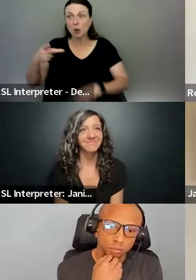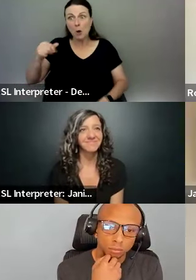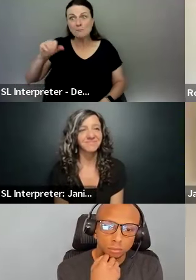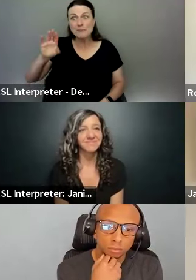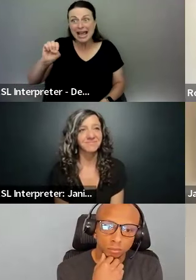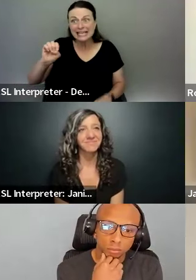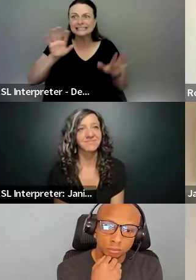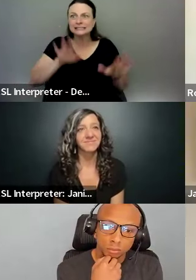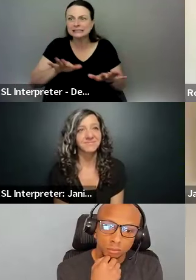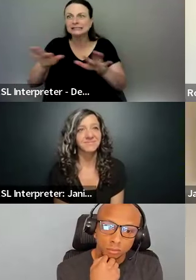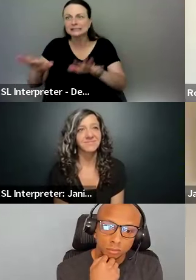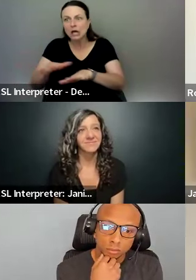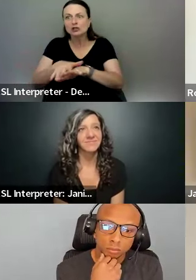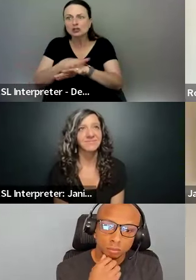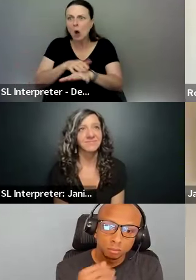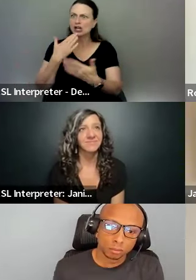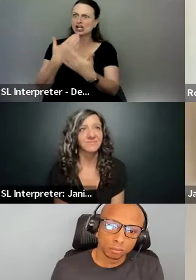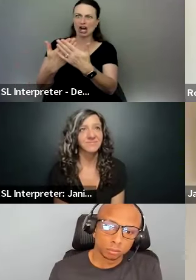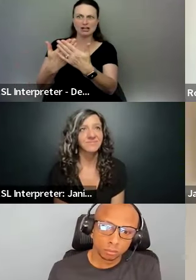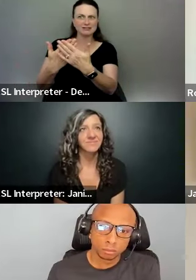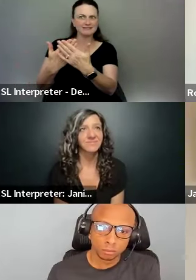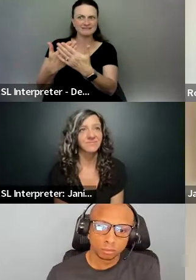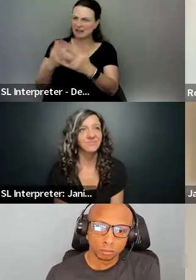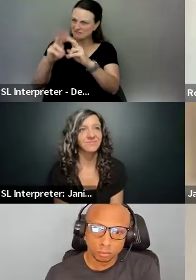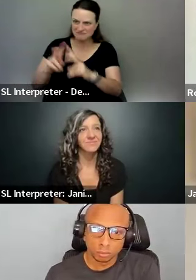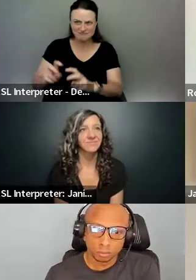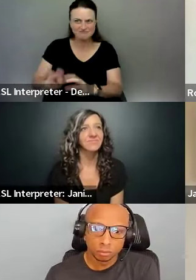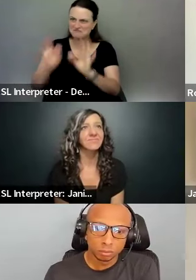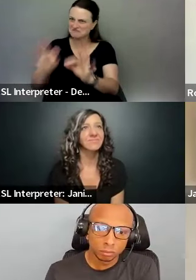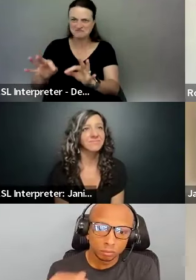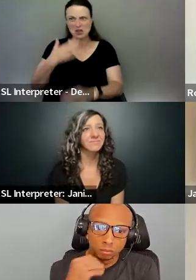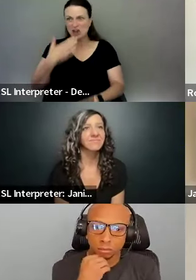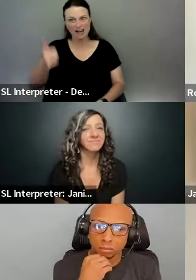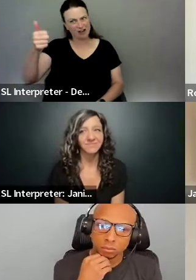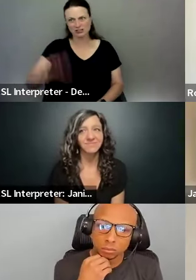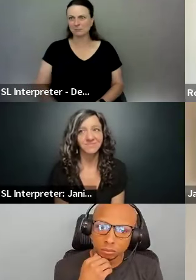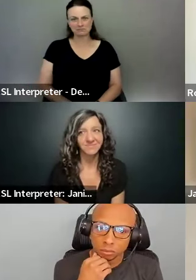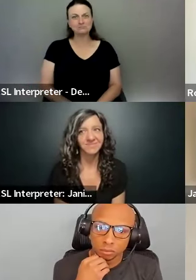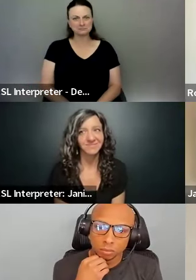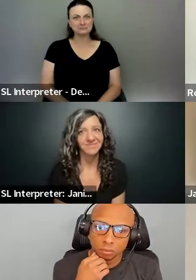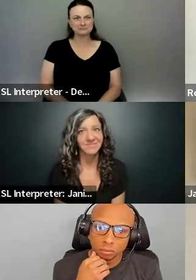good. And is very didactical, so that's awesome.